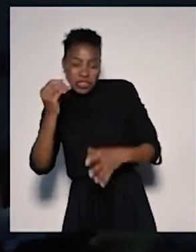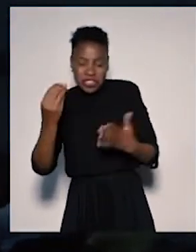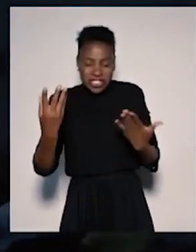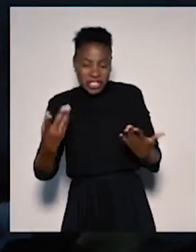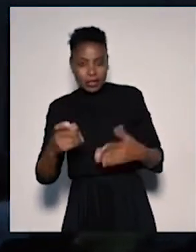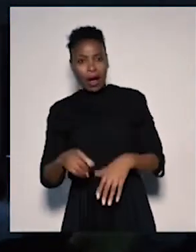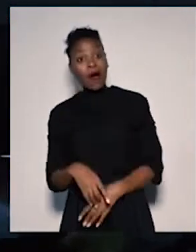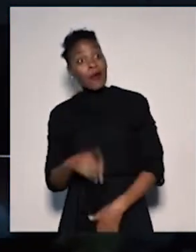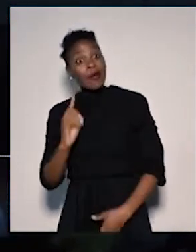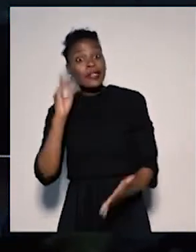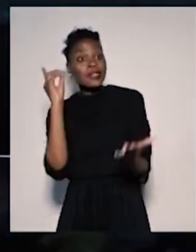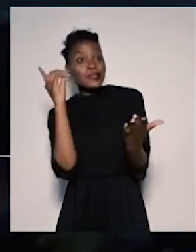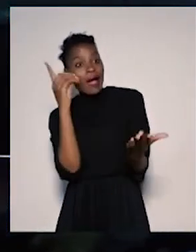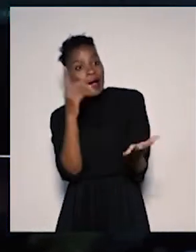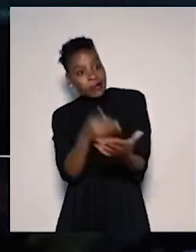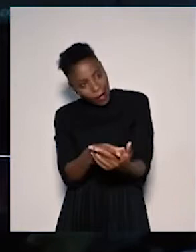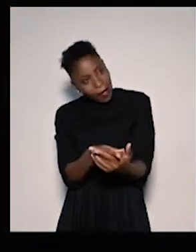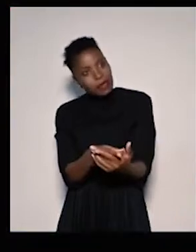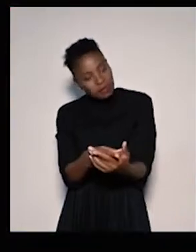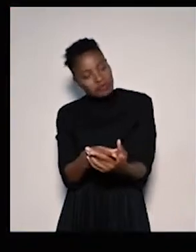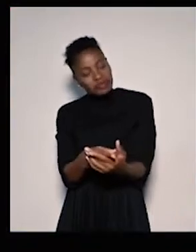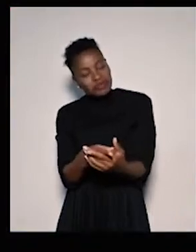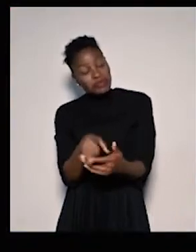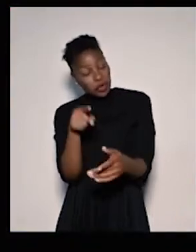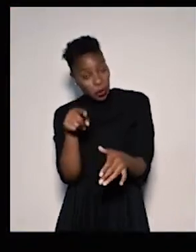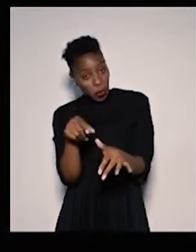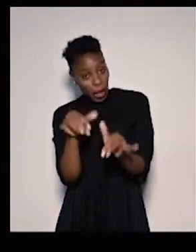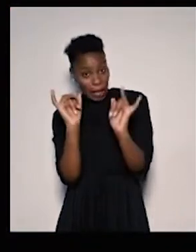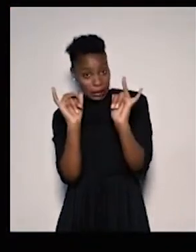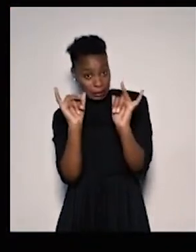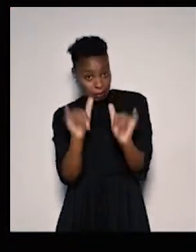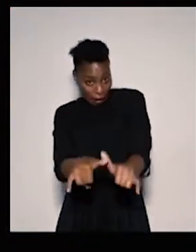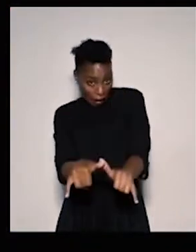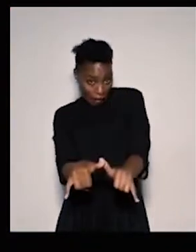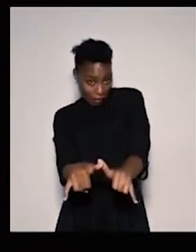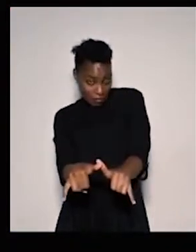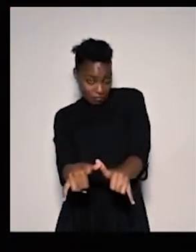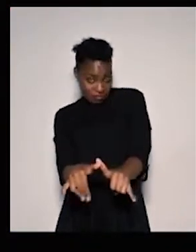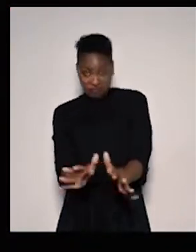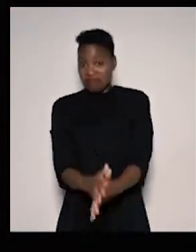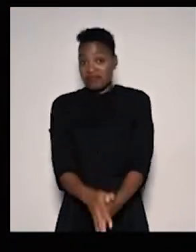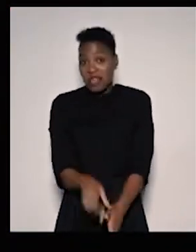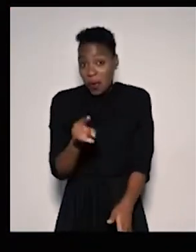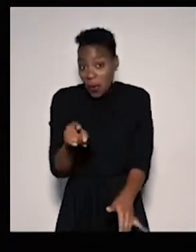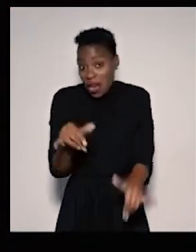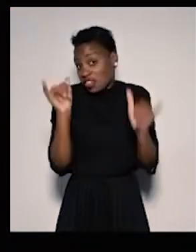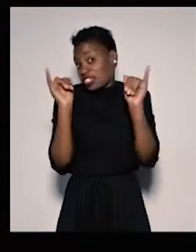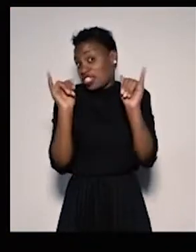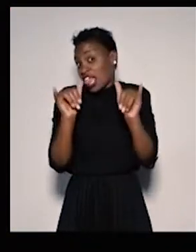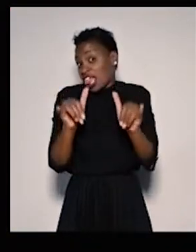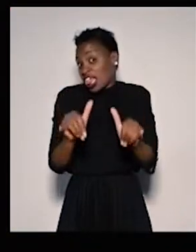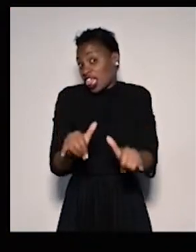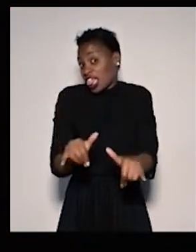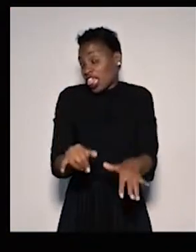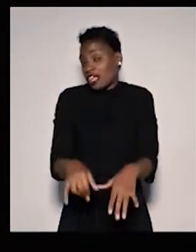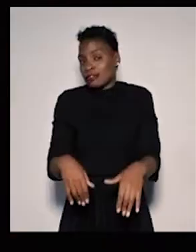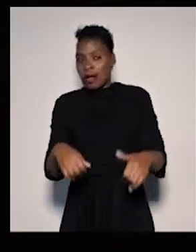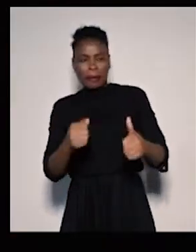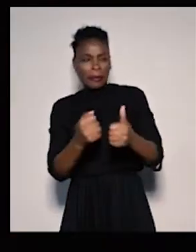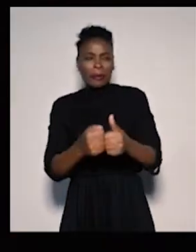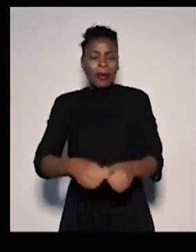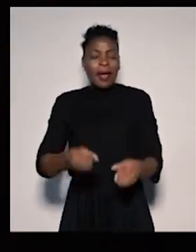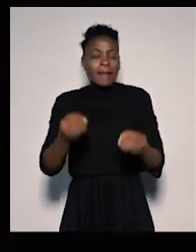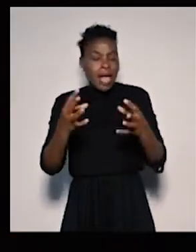40s, kona udecide to settle down. I can let you know, to settle down, to settle down. Test drive ile